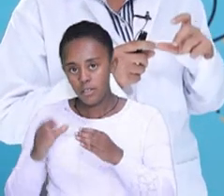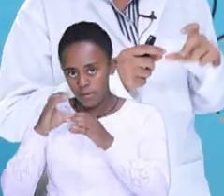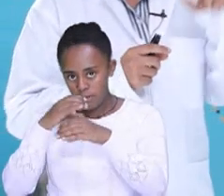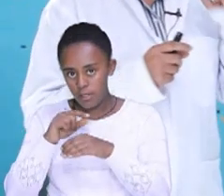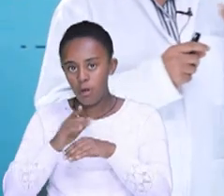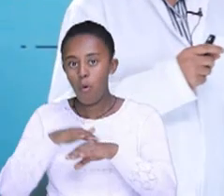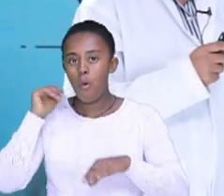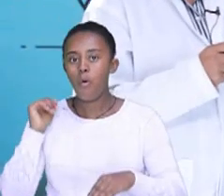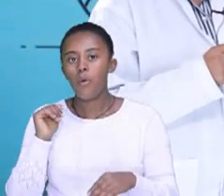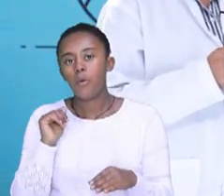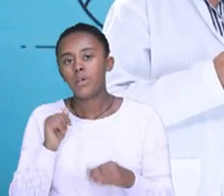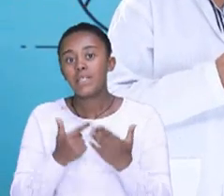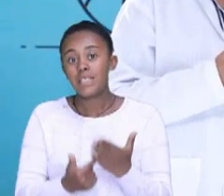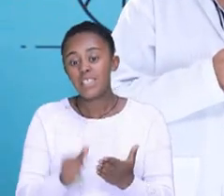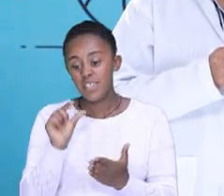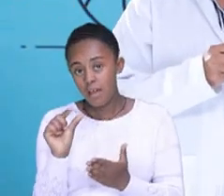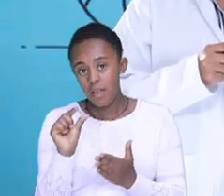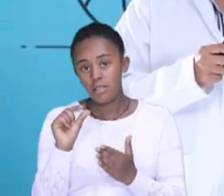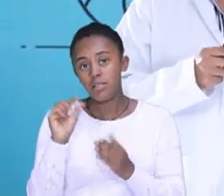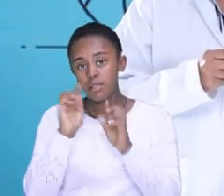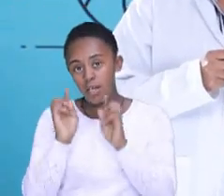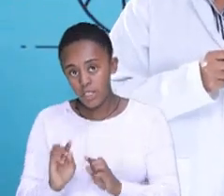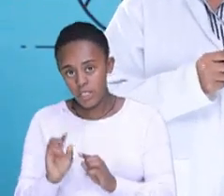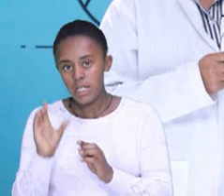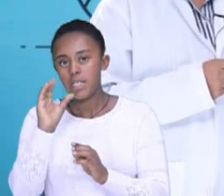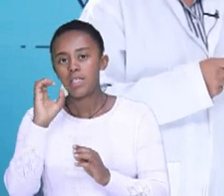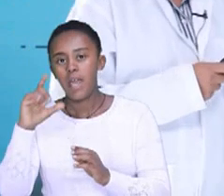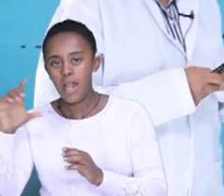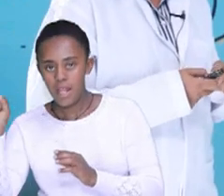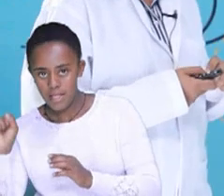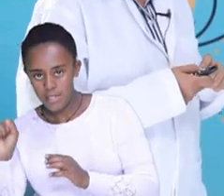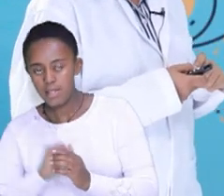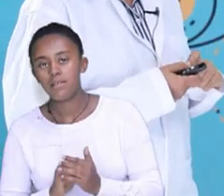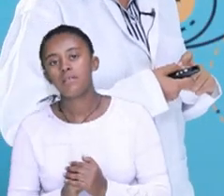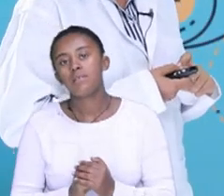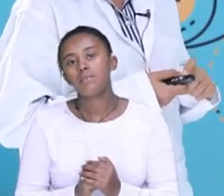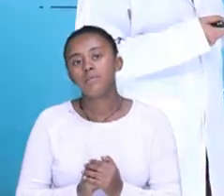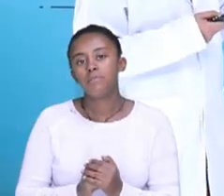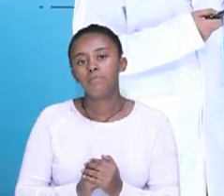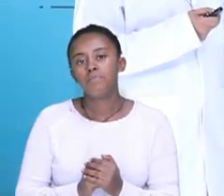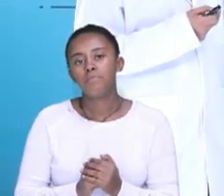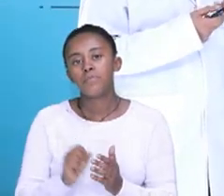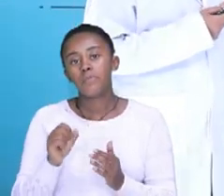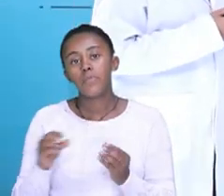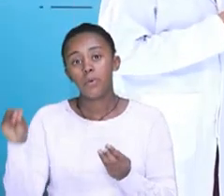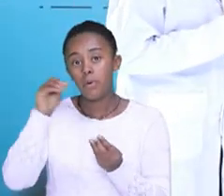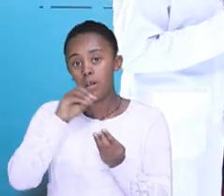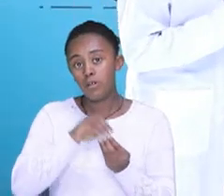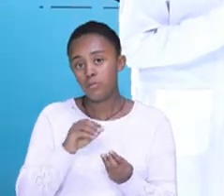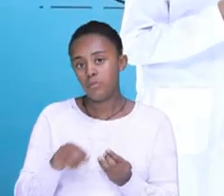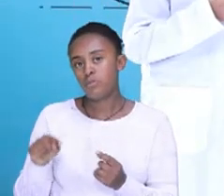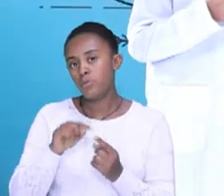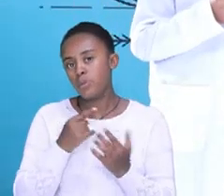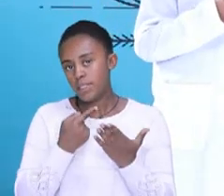he called these tiny structures cells. He called the structures cells. In addition to